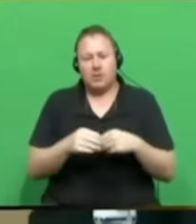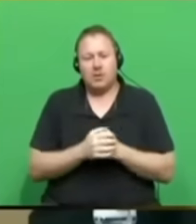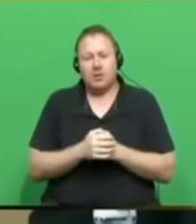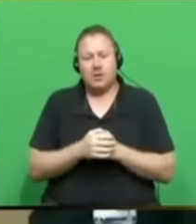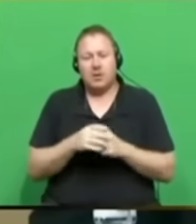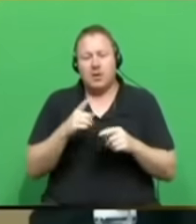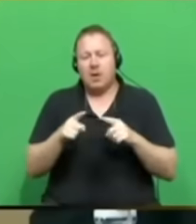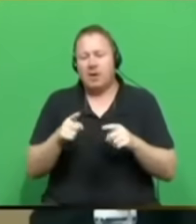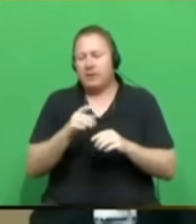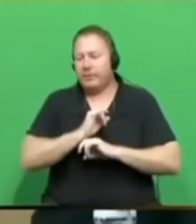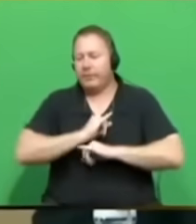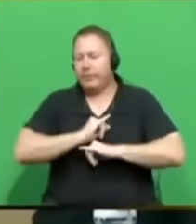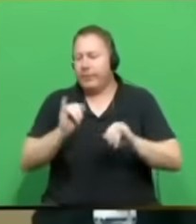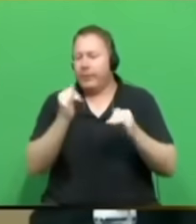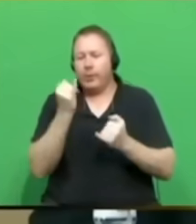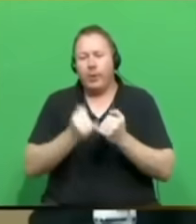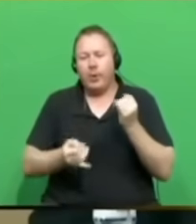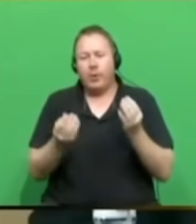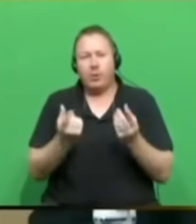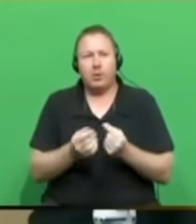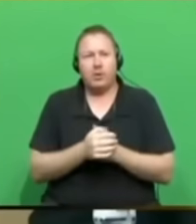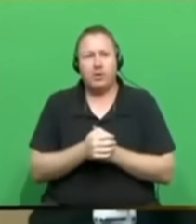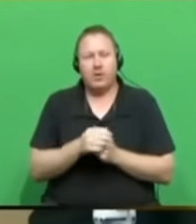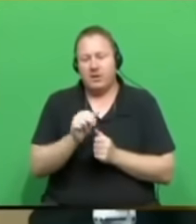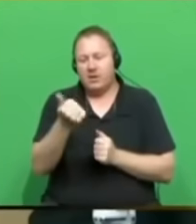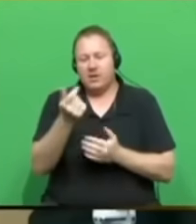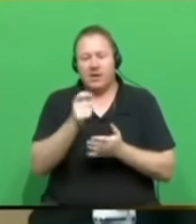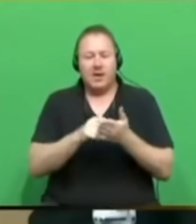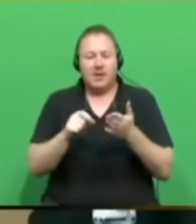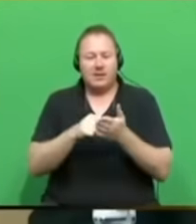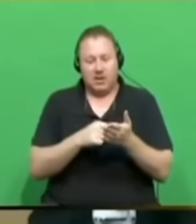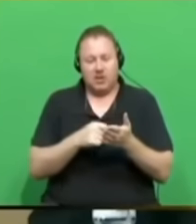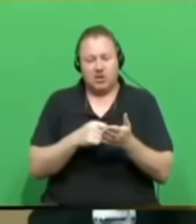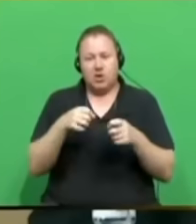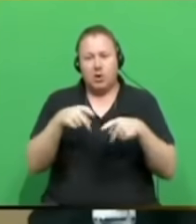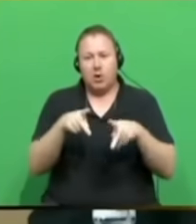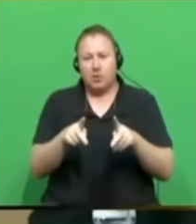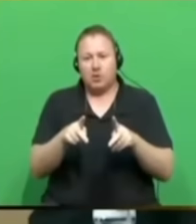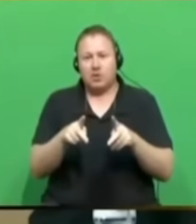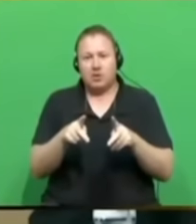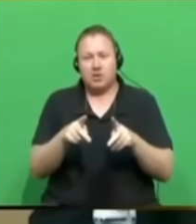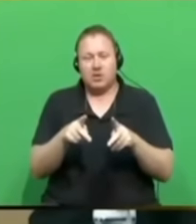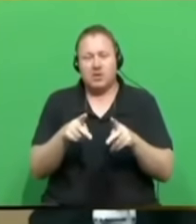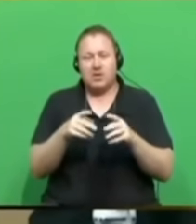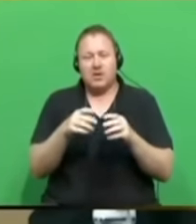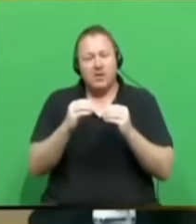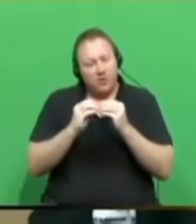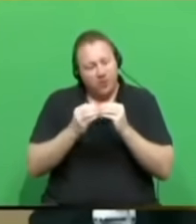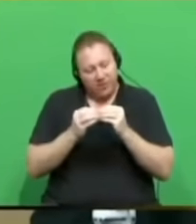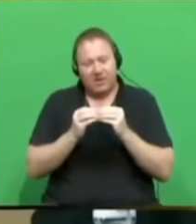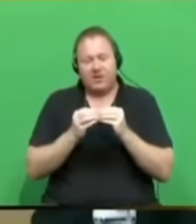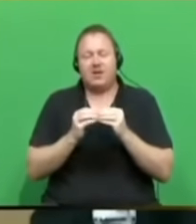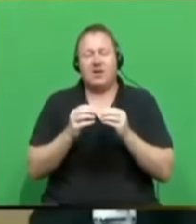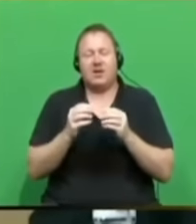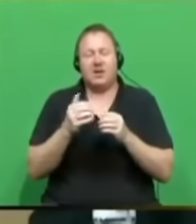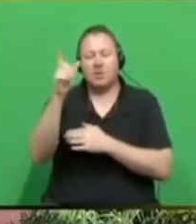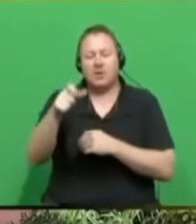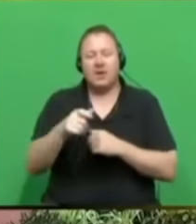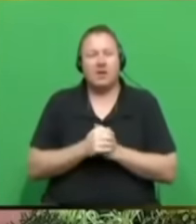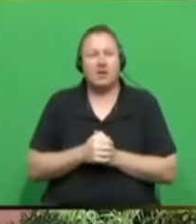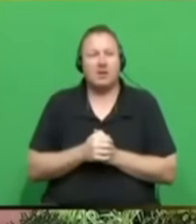blow it. So the next election is going to be an opportunity to reset our country on the path of